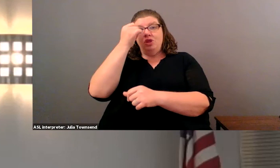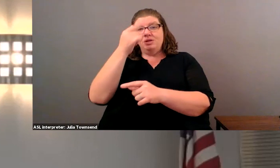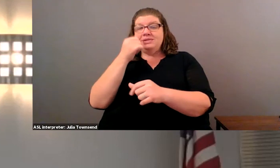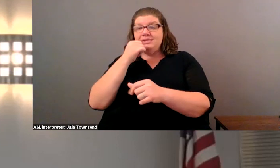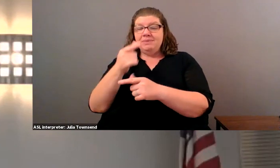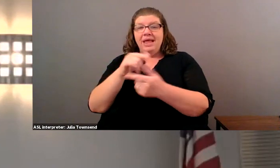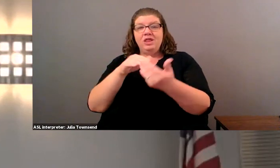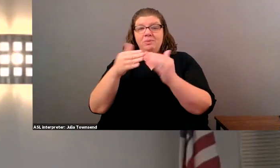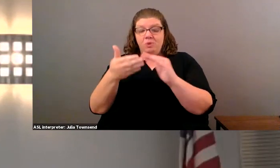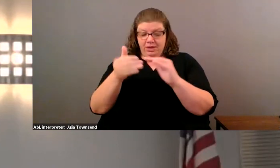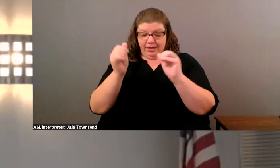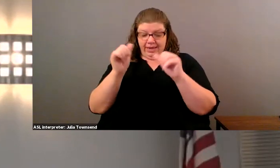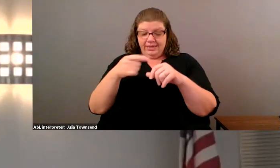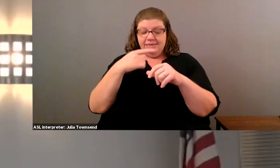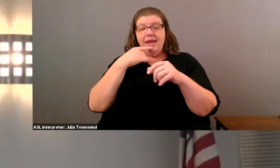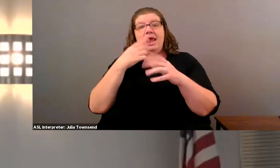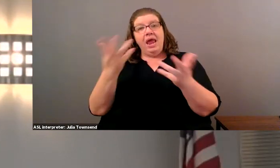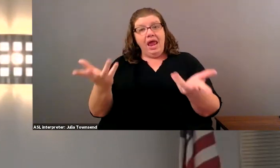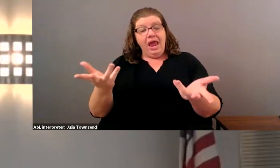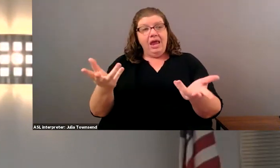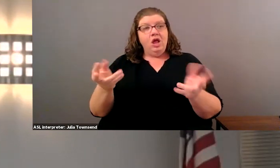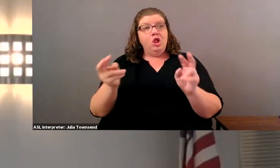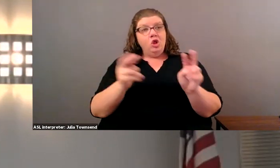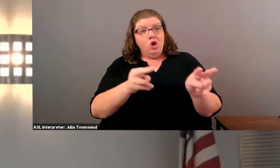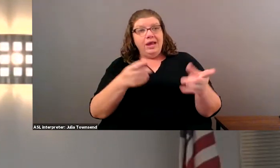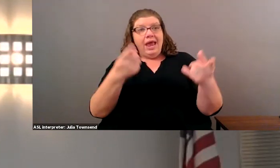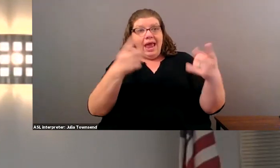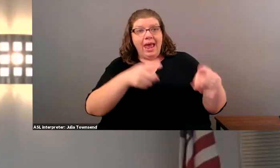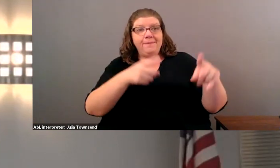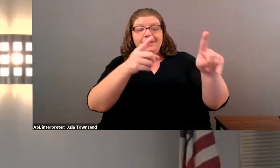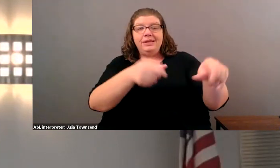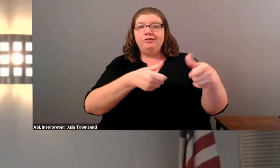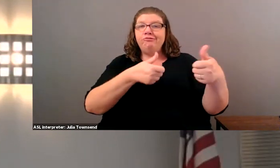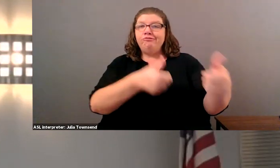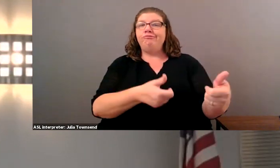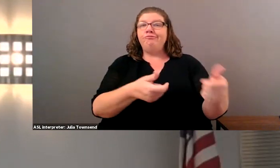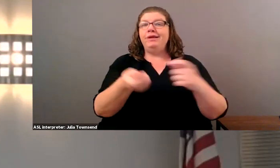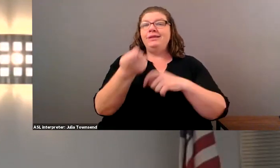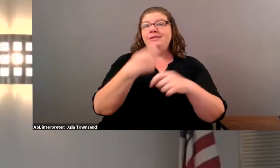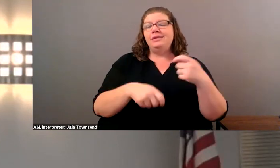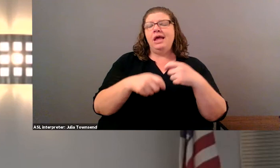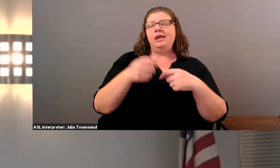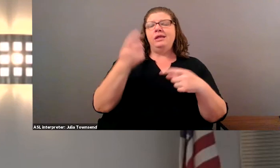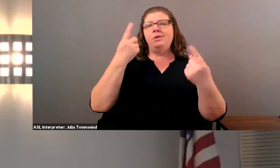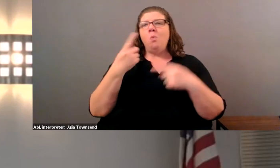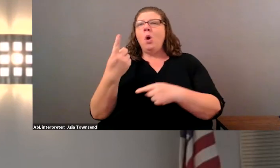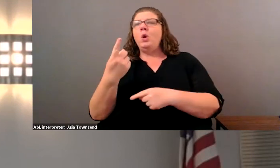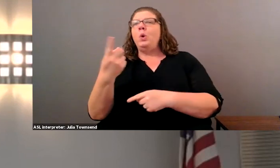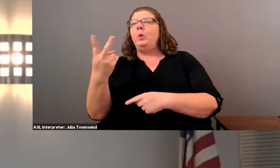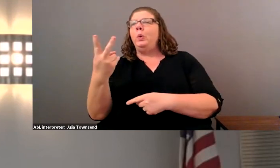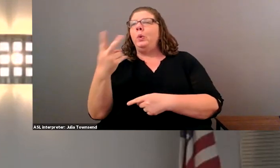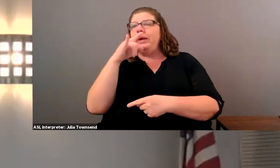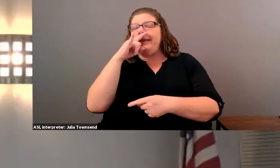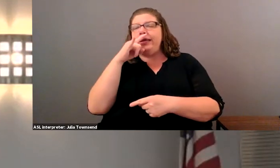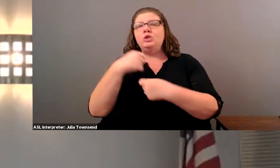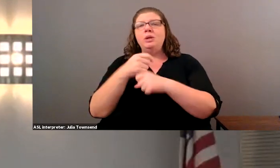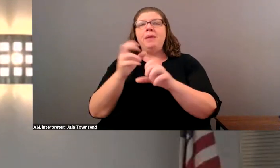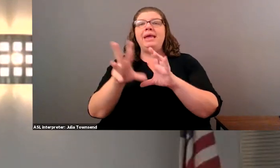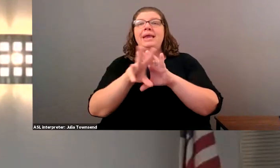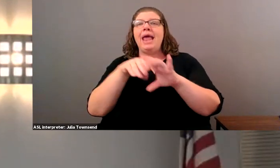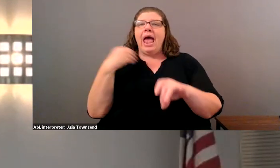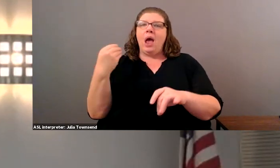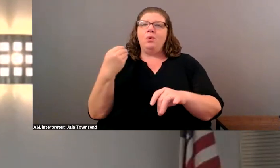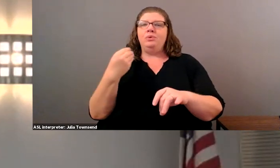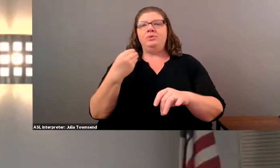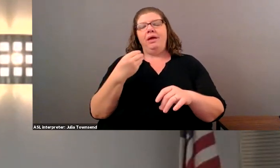community can say, hey, look at, this is happening, instead of just one or two kids that make it out of the hood,